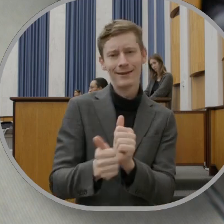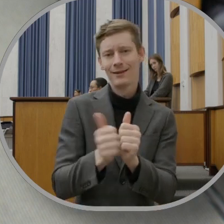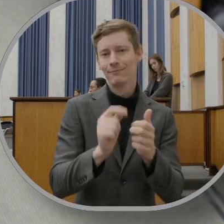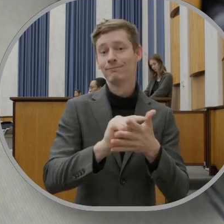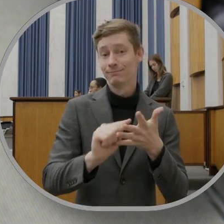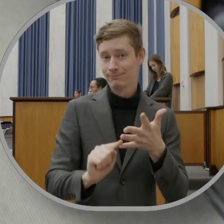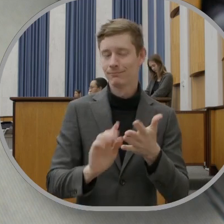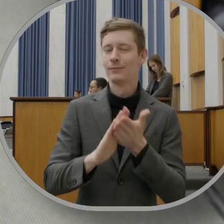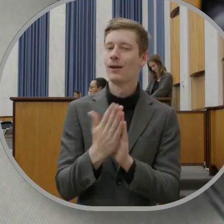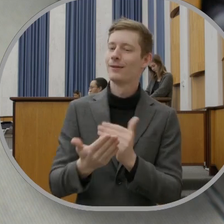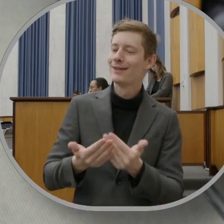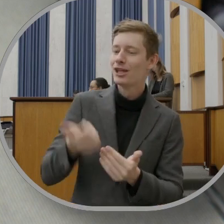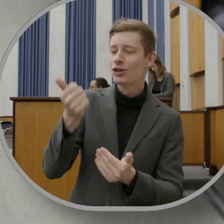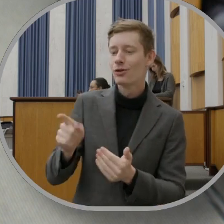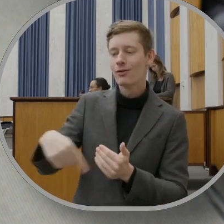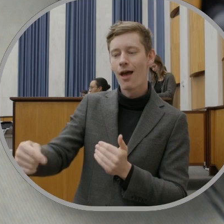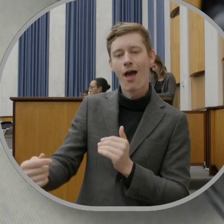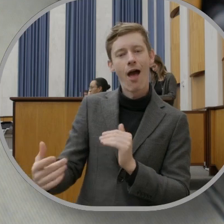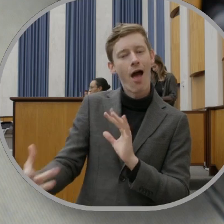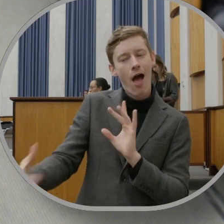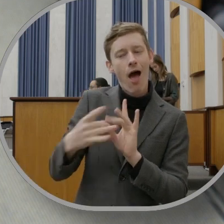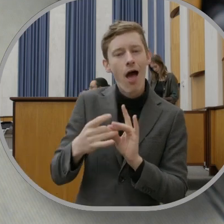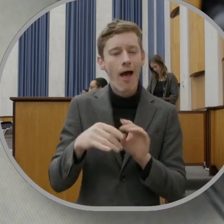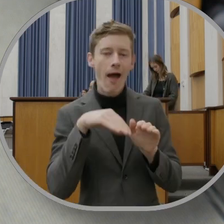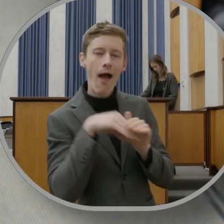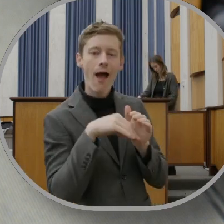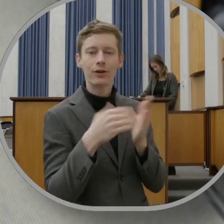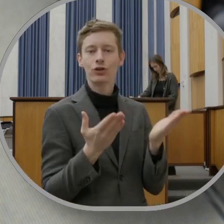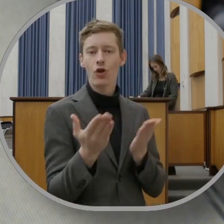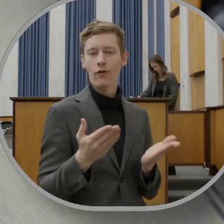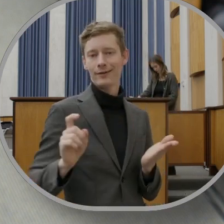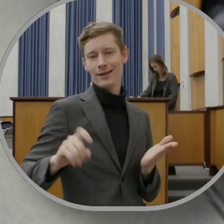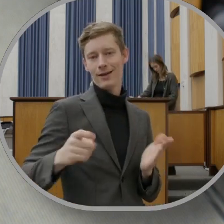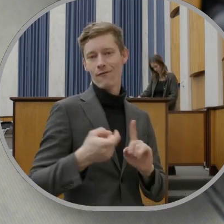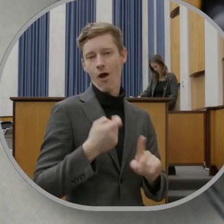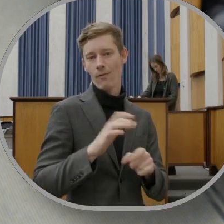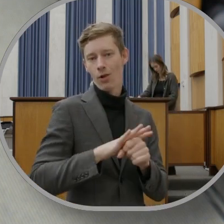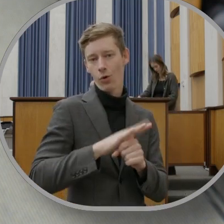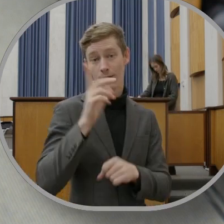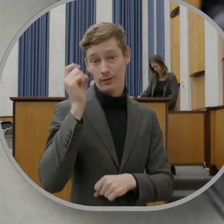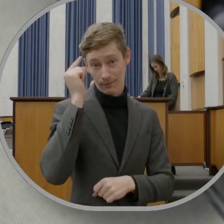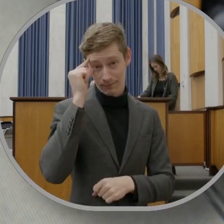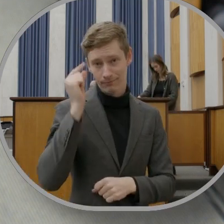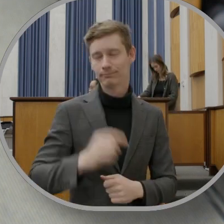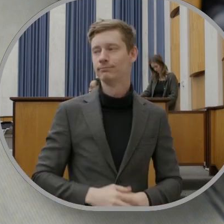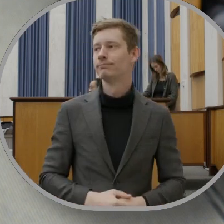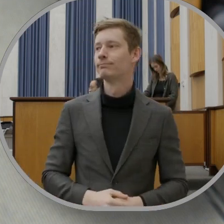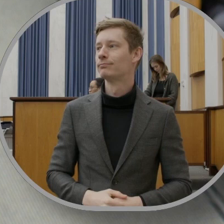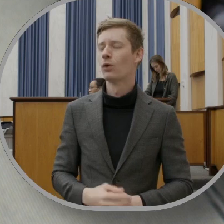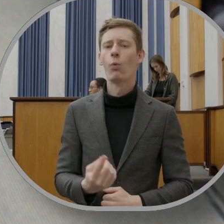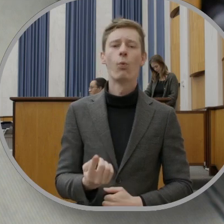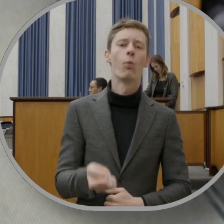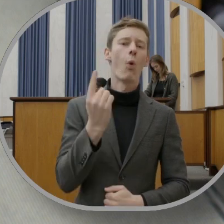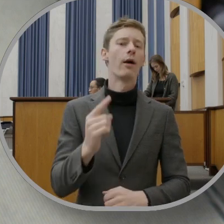businesses alike to access the services needed from their local government. No one